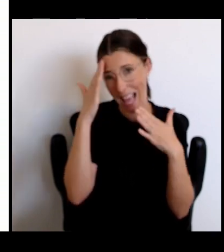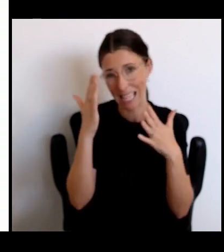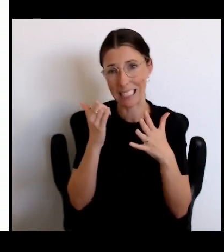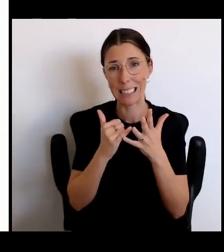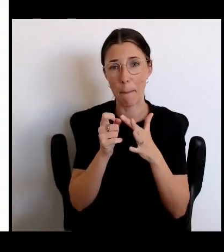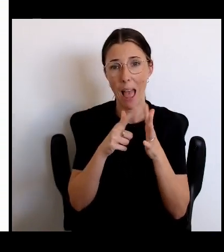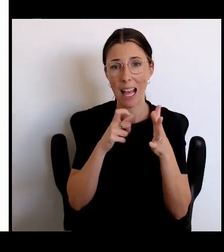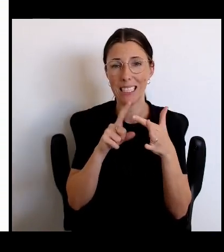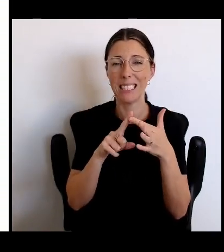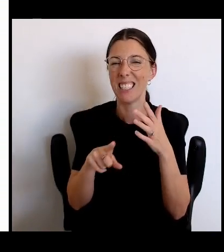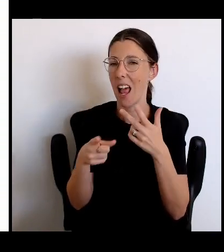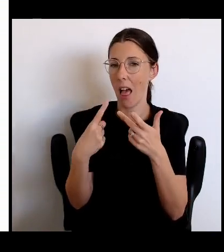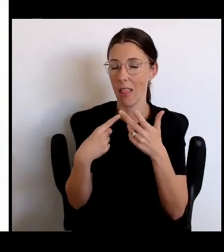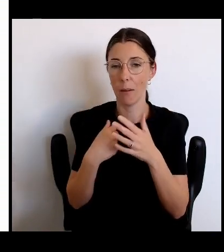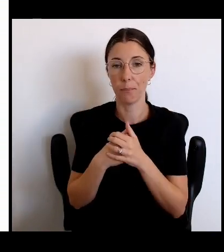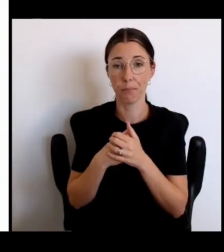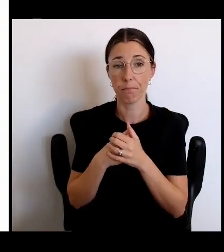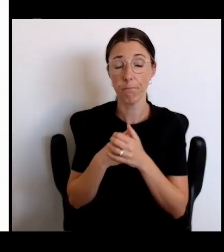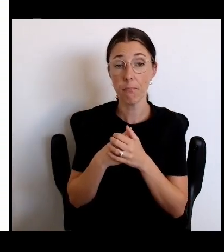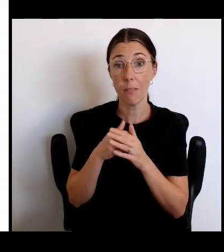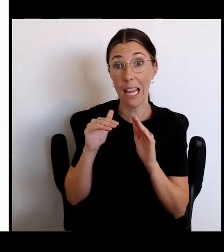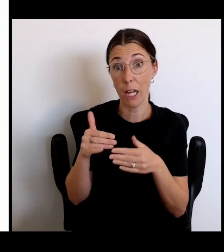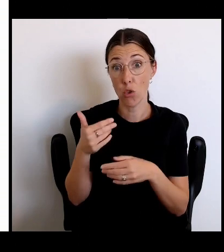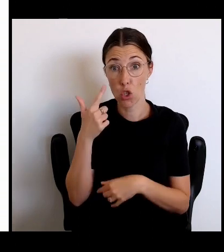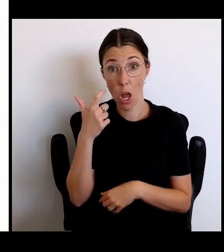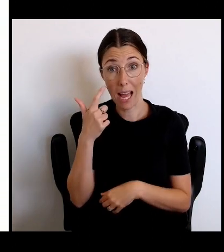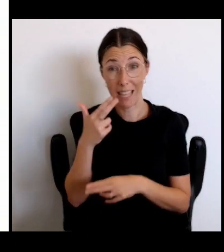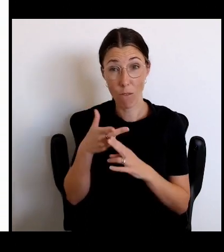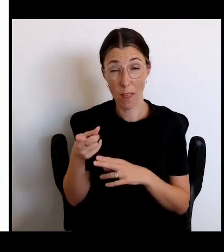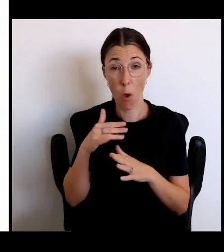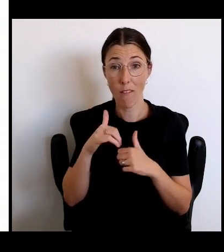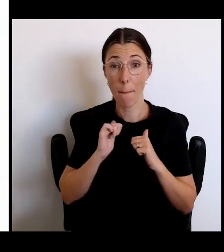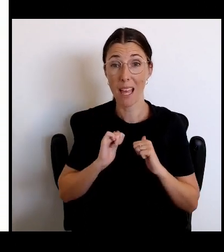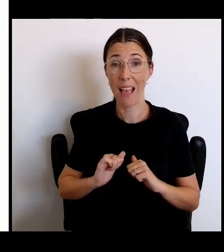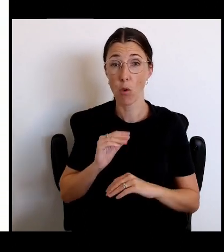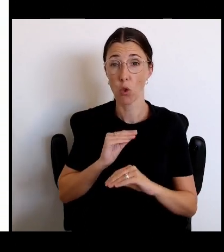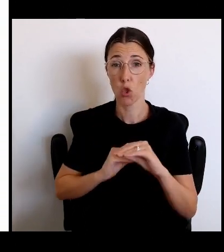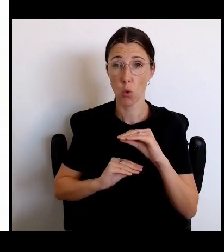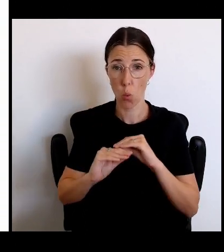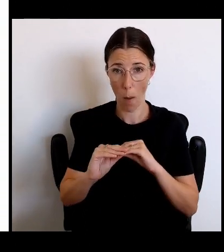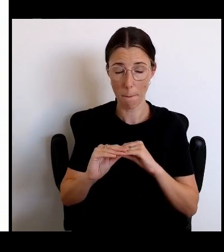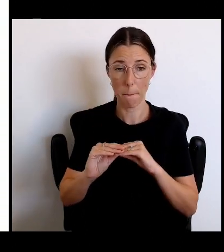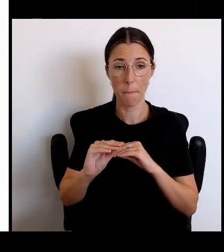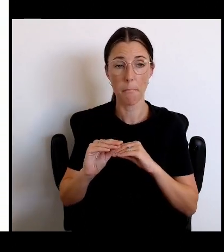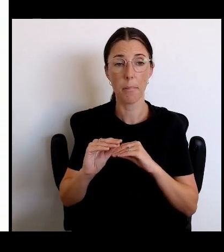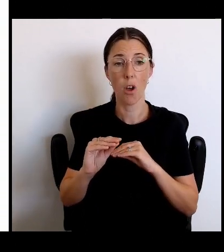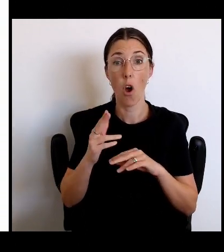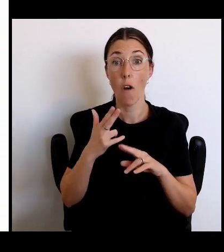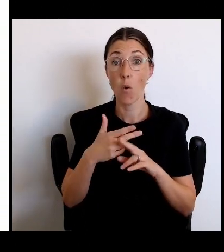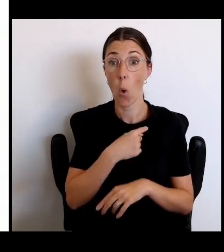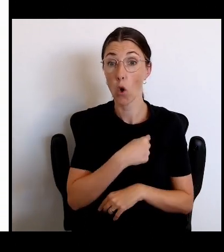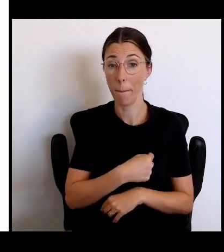this notion of behavioural swaps when it comes to, we need to be mindful of, for the committed teens as well as